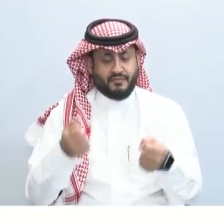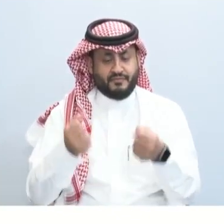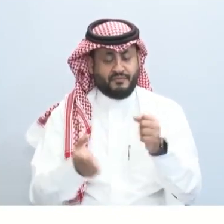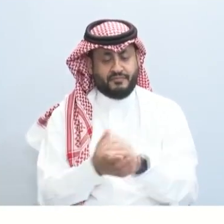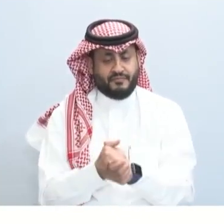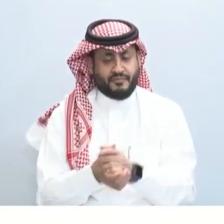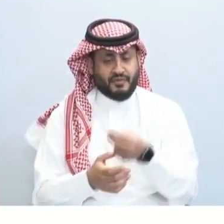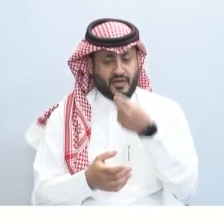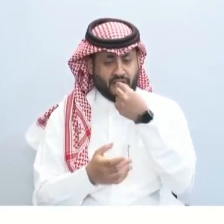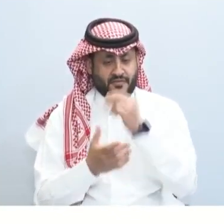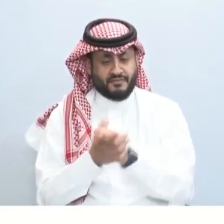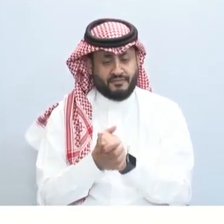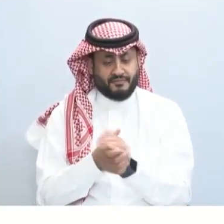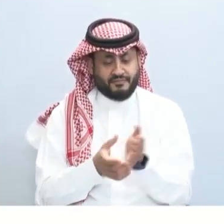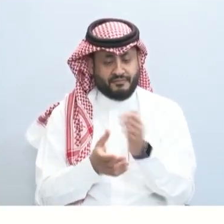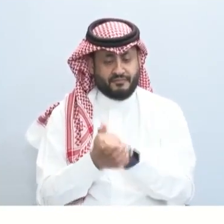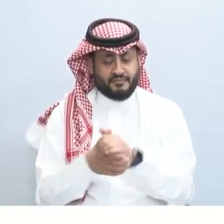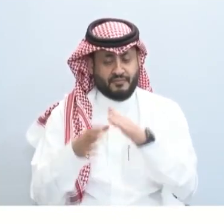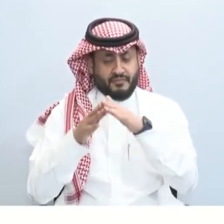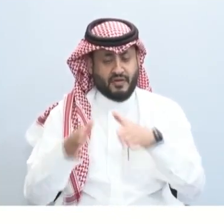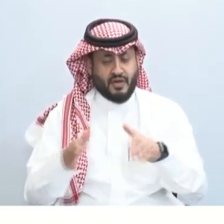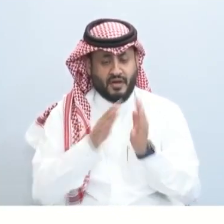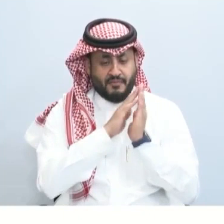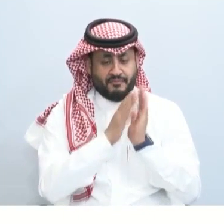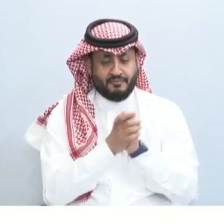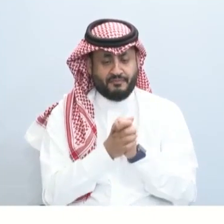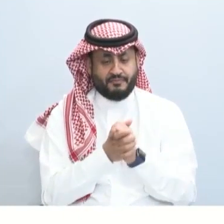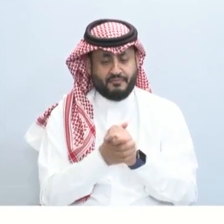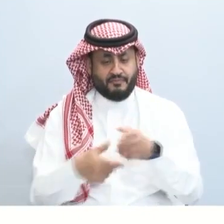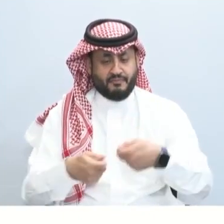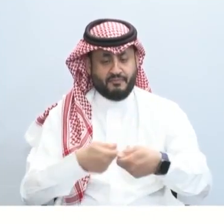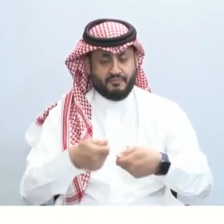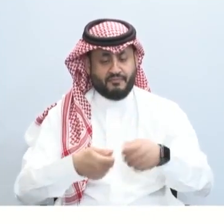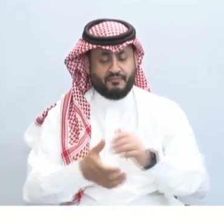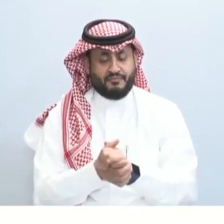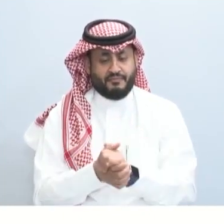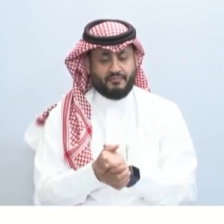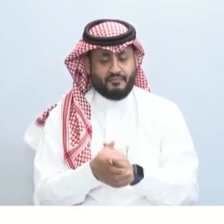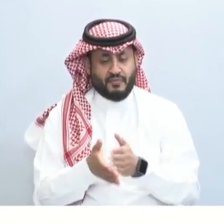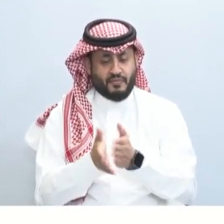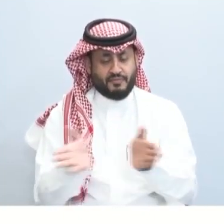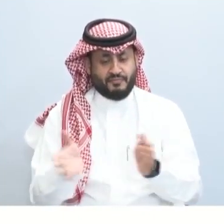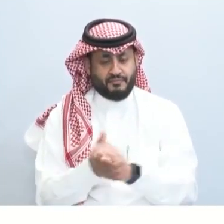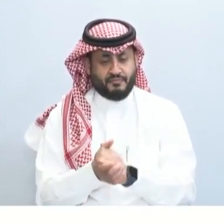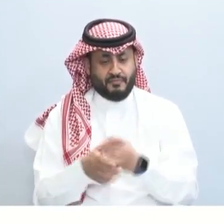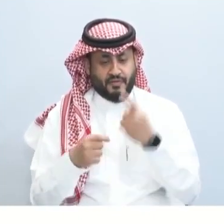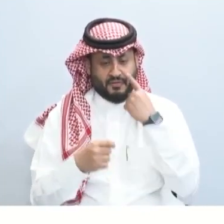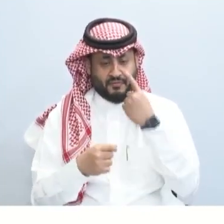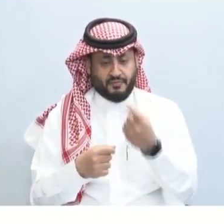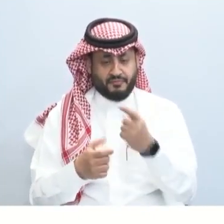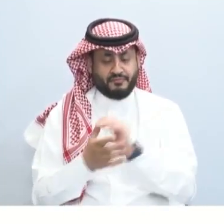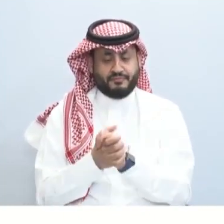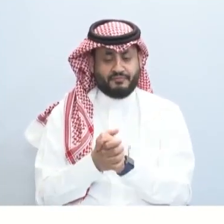drive, eat, camp, shop, swim,